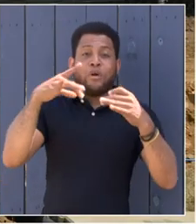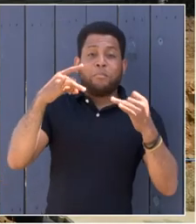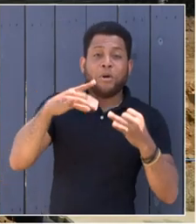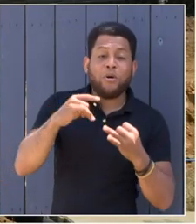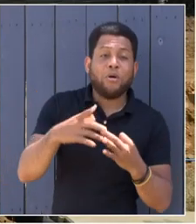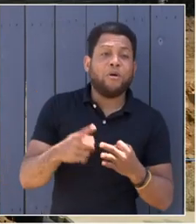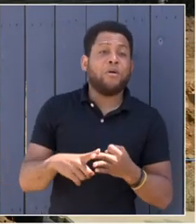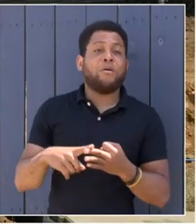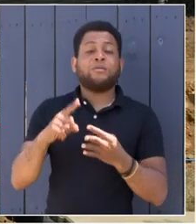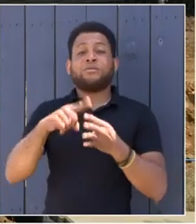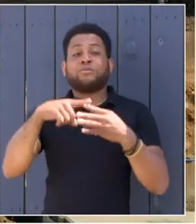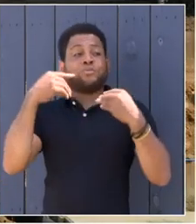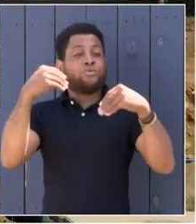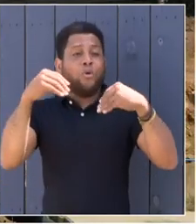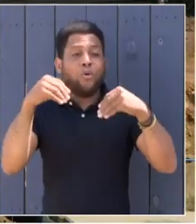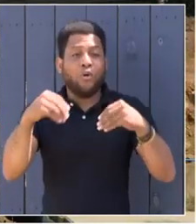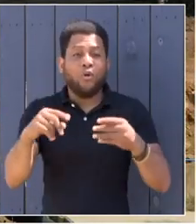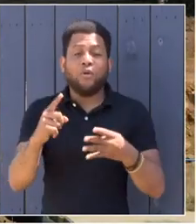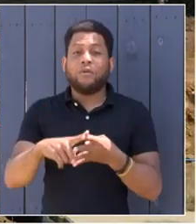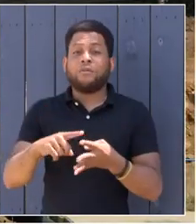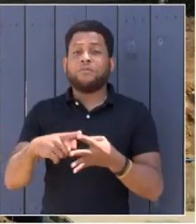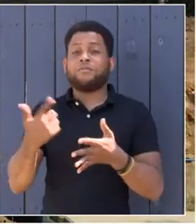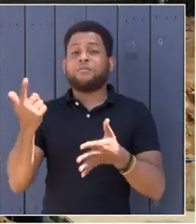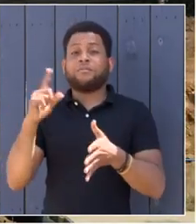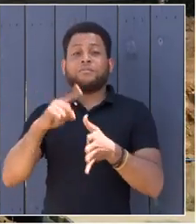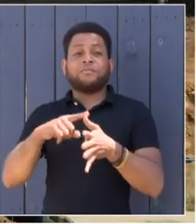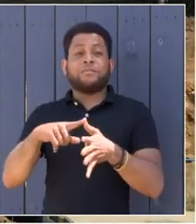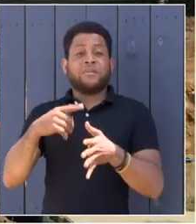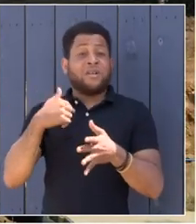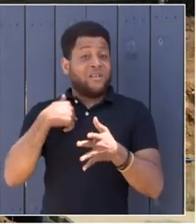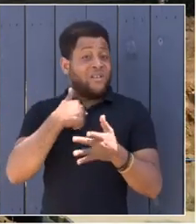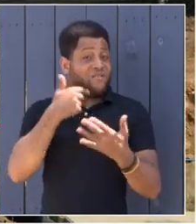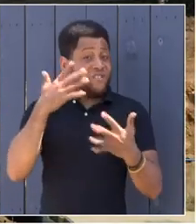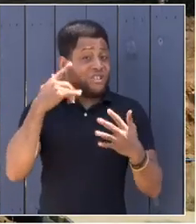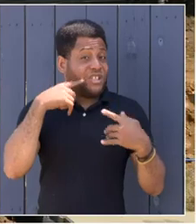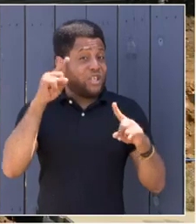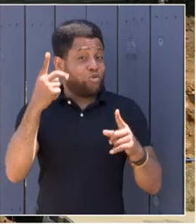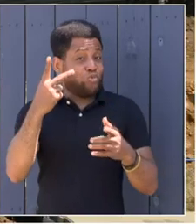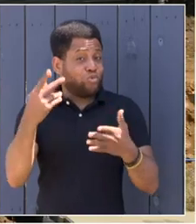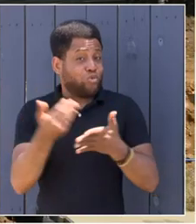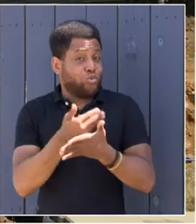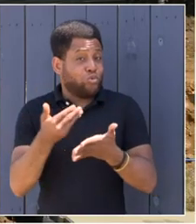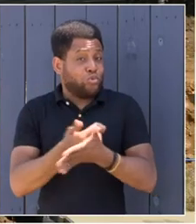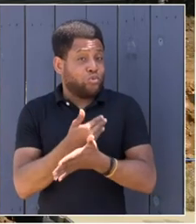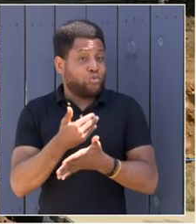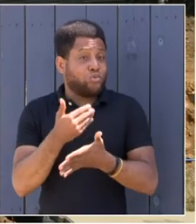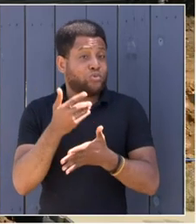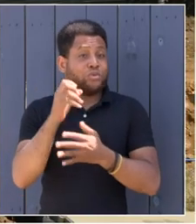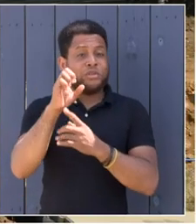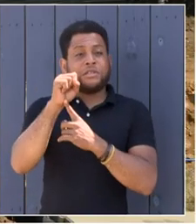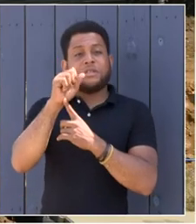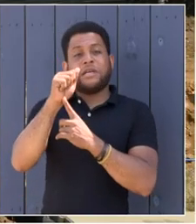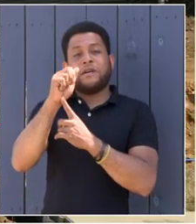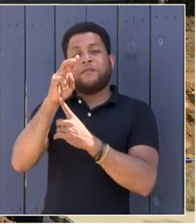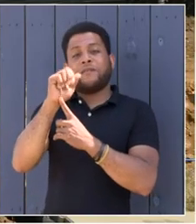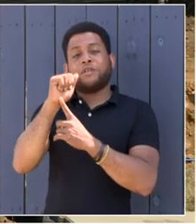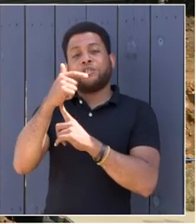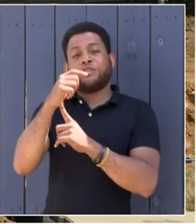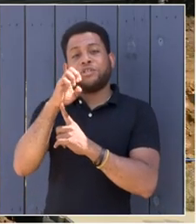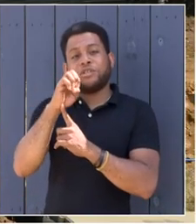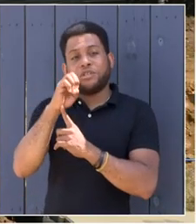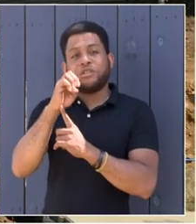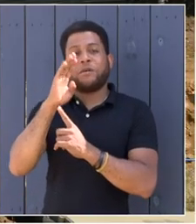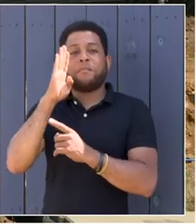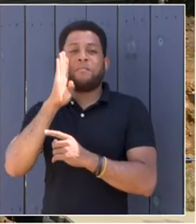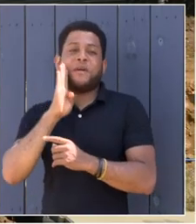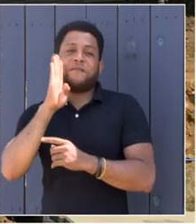discussed today. In fact, we announced 2 new ones today. Savage Breakfast Club with a new restaurant concept from Ward 8 entrepreneur Daryl